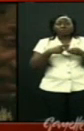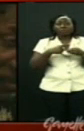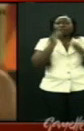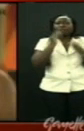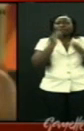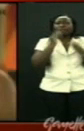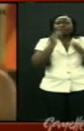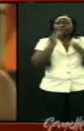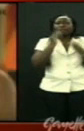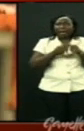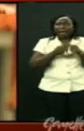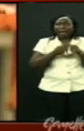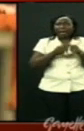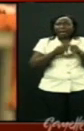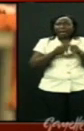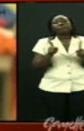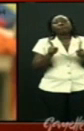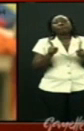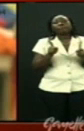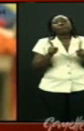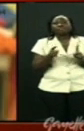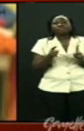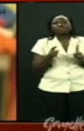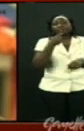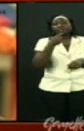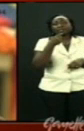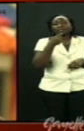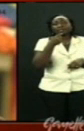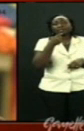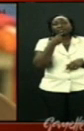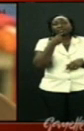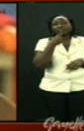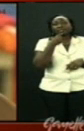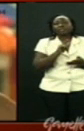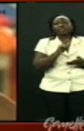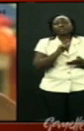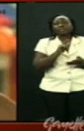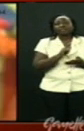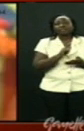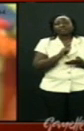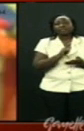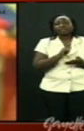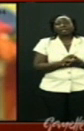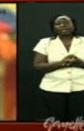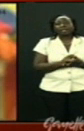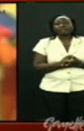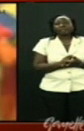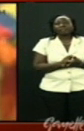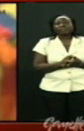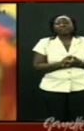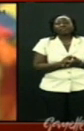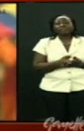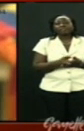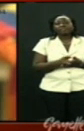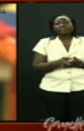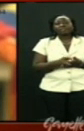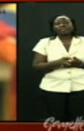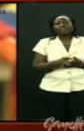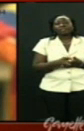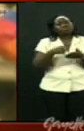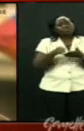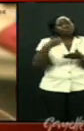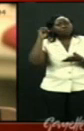touch the pan tune that the boss was saying here before. Pan in your pan. I wrote that too. And then I came back this year and sing